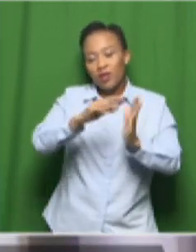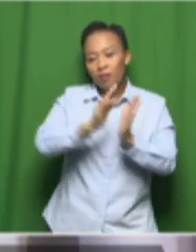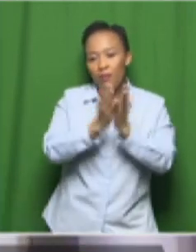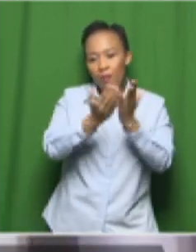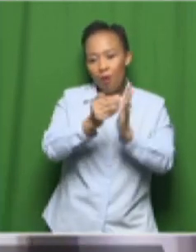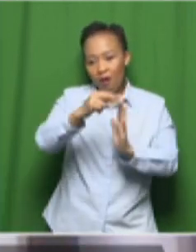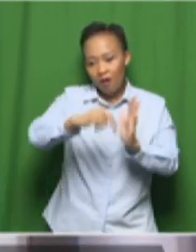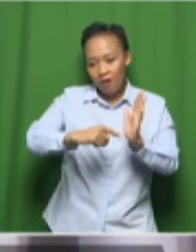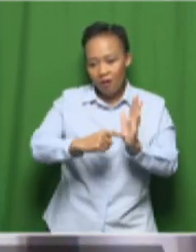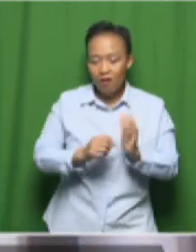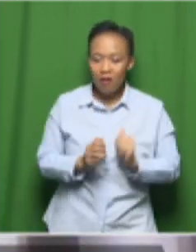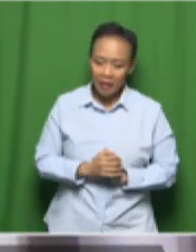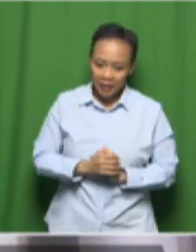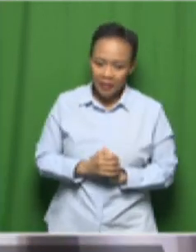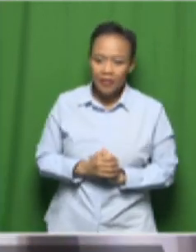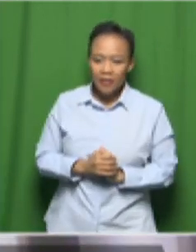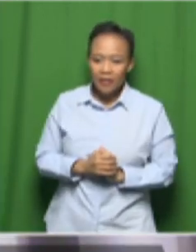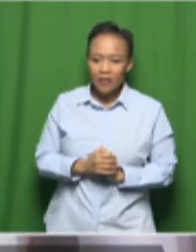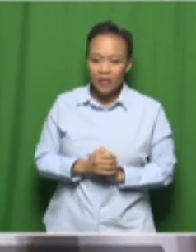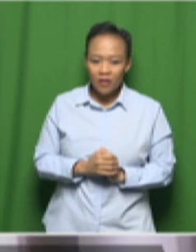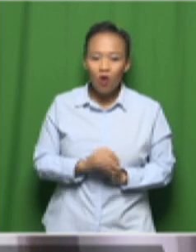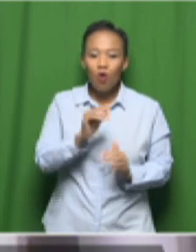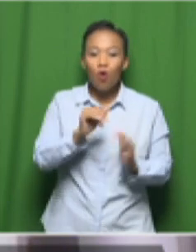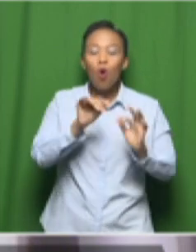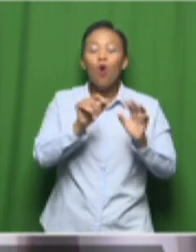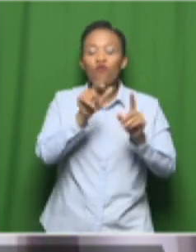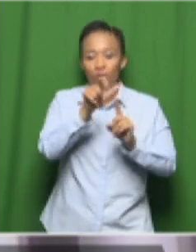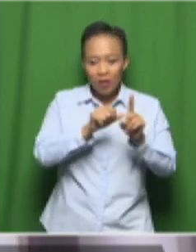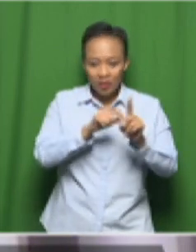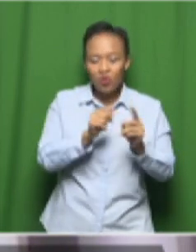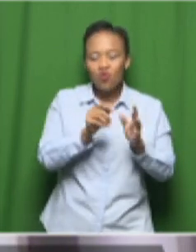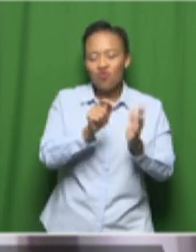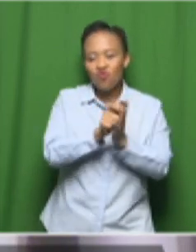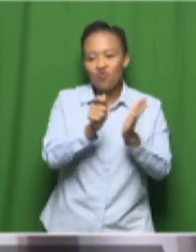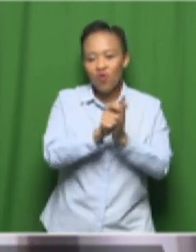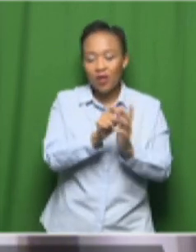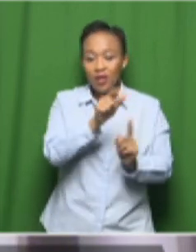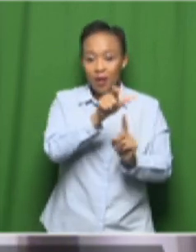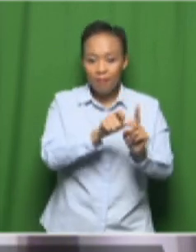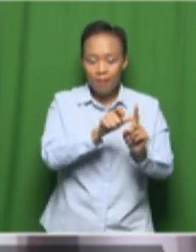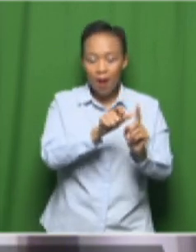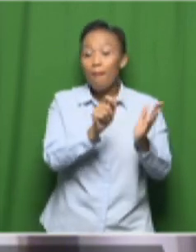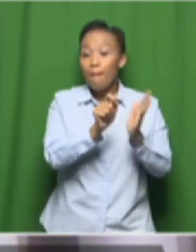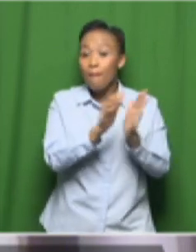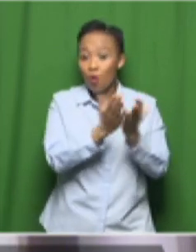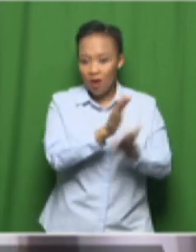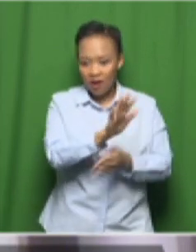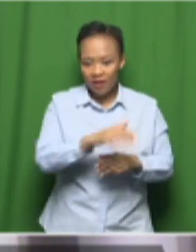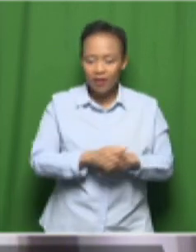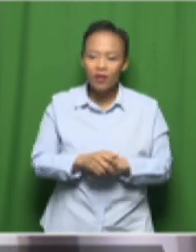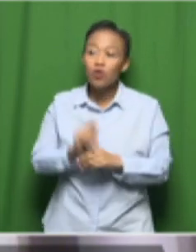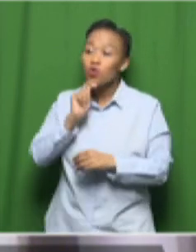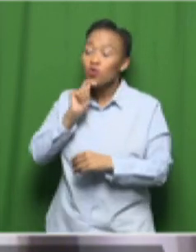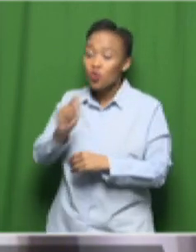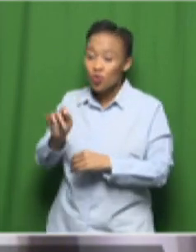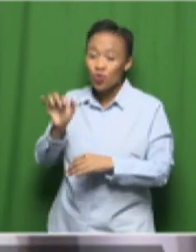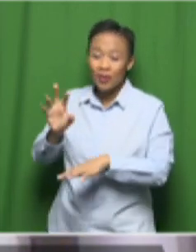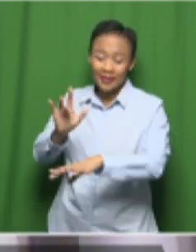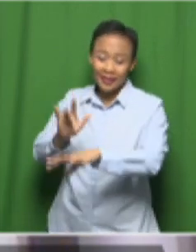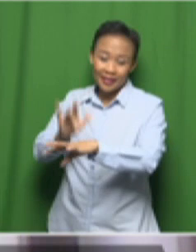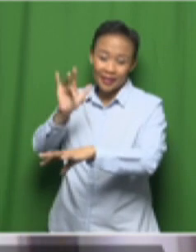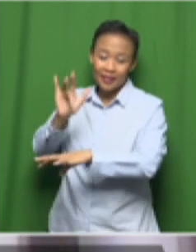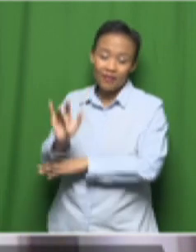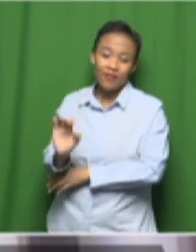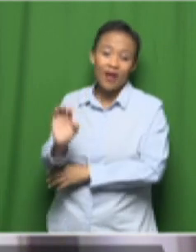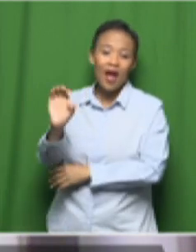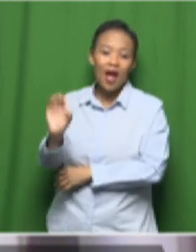So really, when you're doing interviews around subject matter like this, it needs to be done really sensitively, because it doesn't